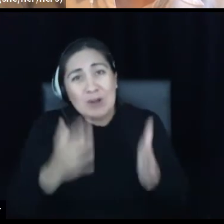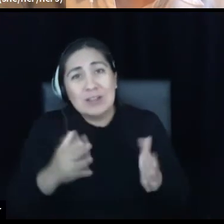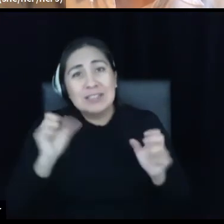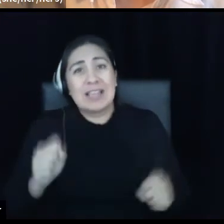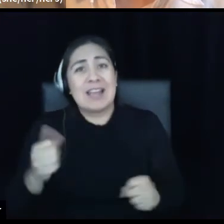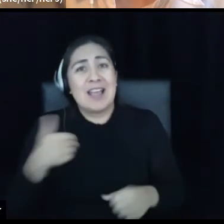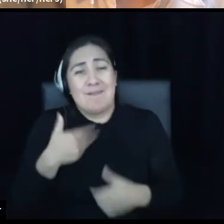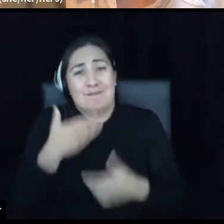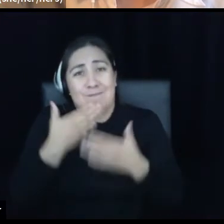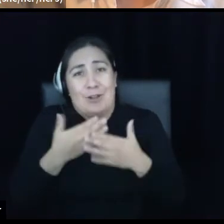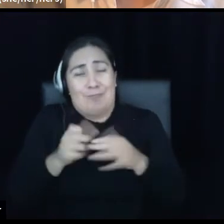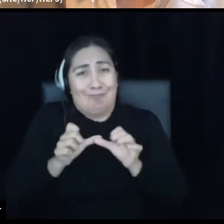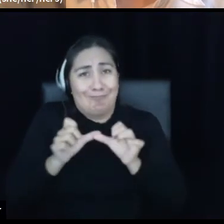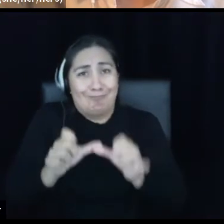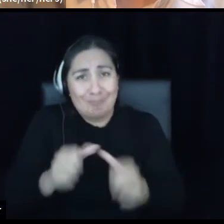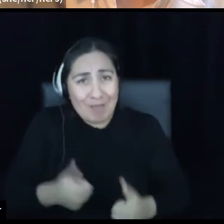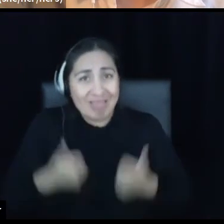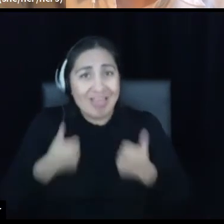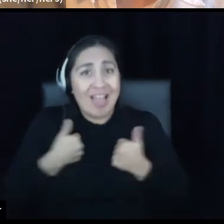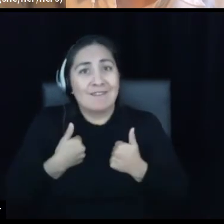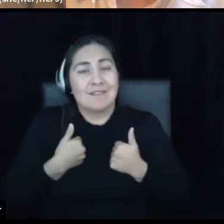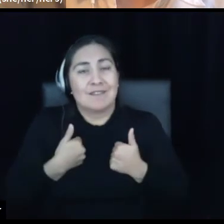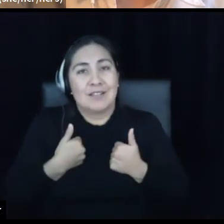lives as artists. So